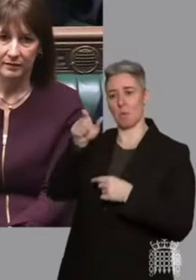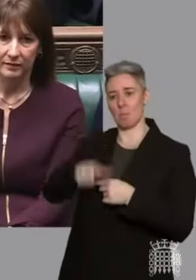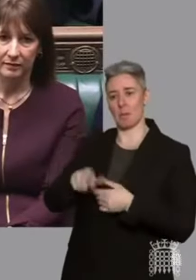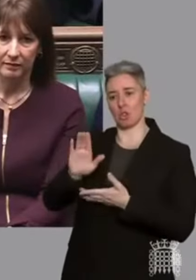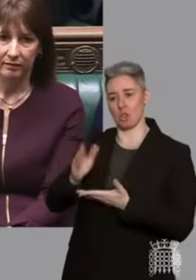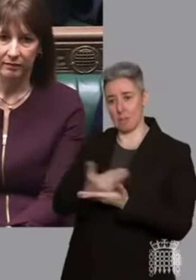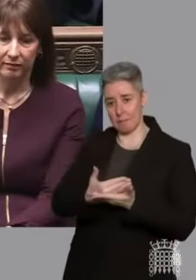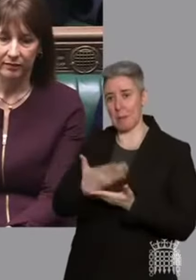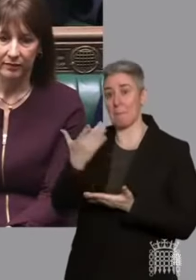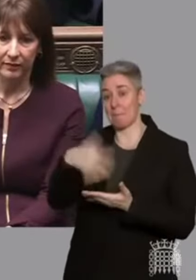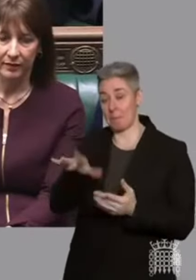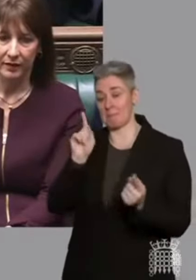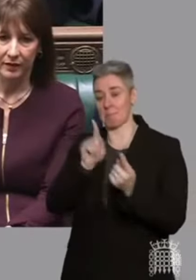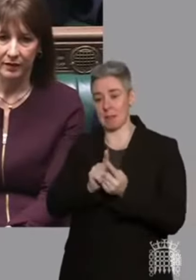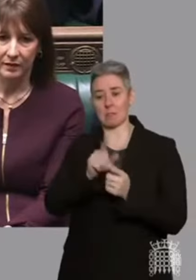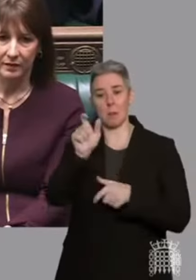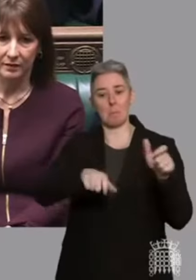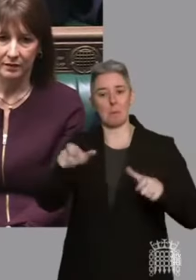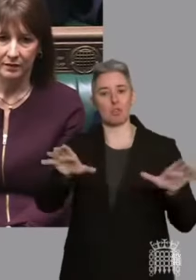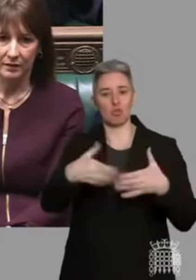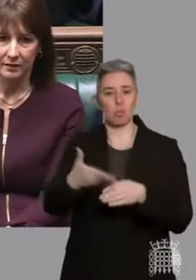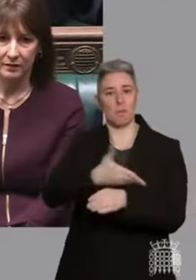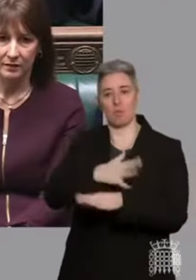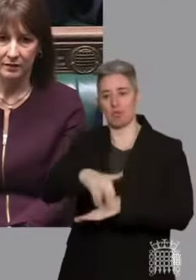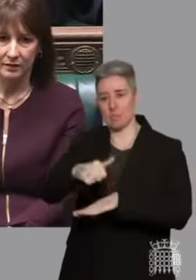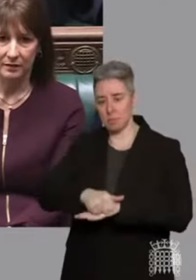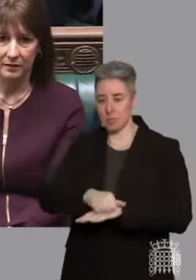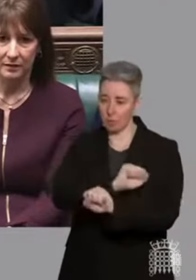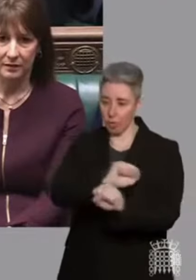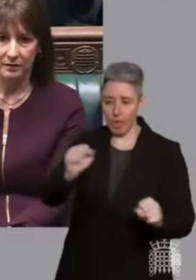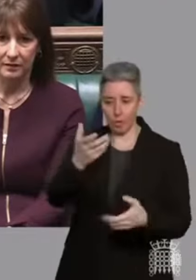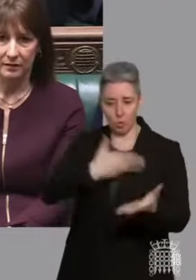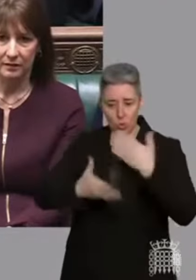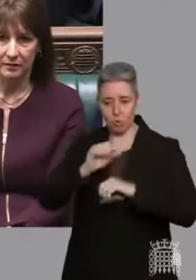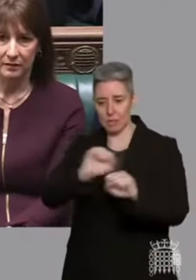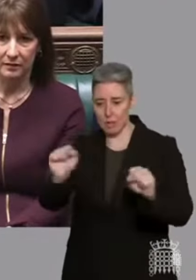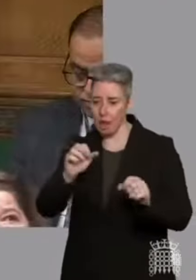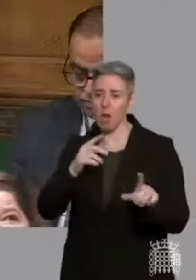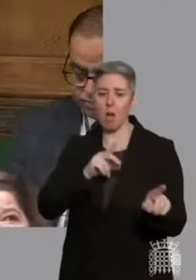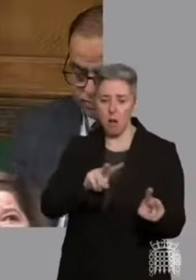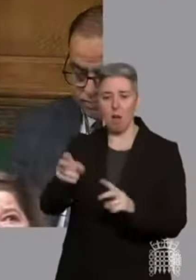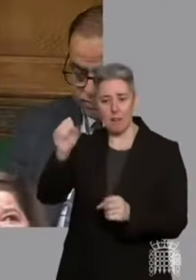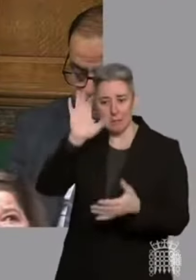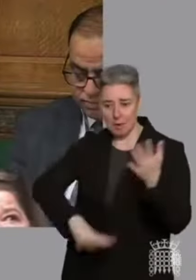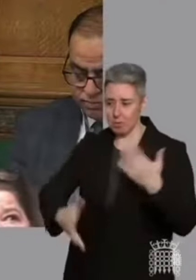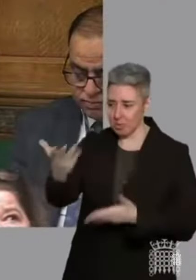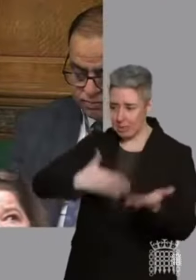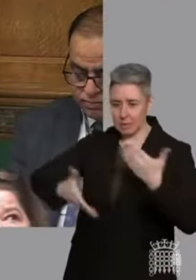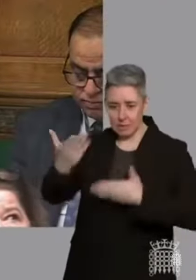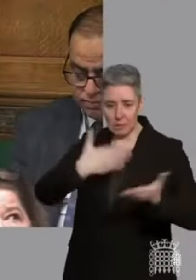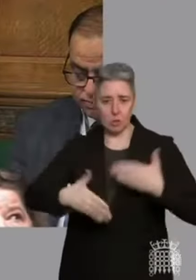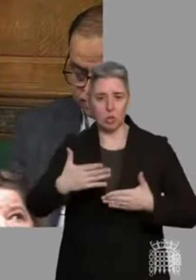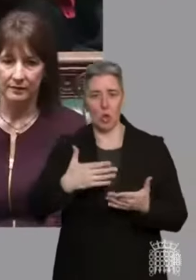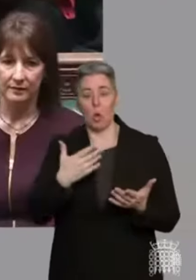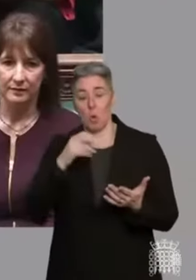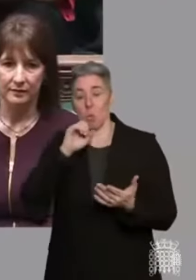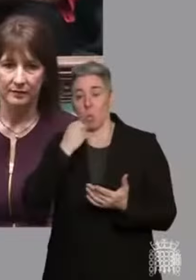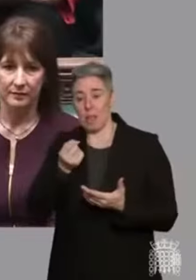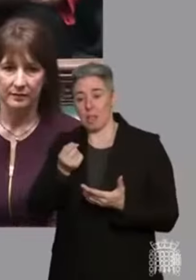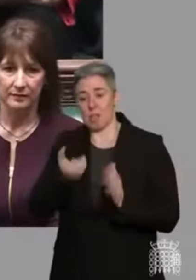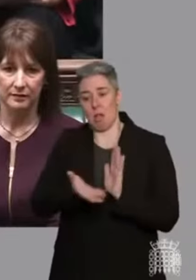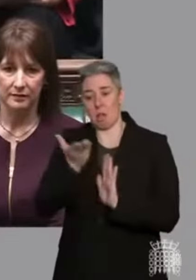hear their stories and their accounts and experiences firsthand. And we will provide an update on the Patient Safety Commissioner's report at